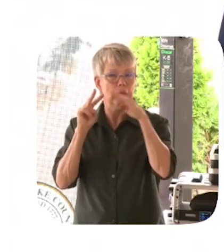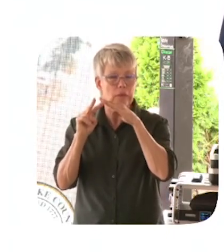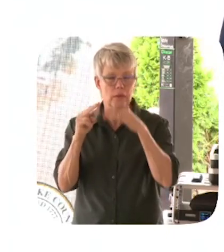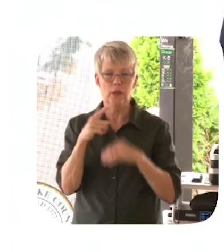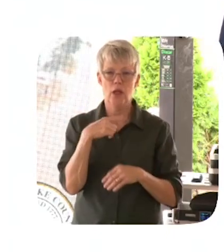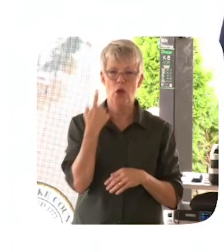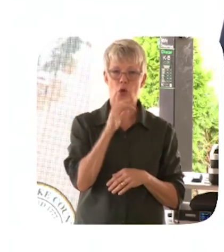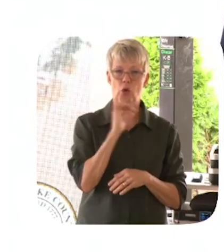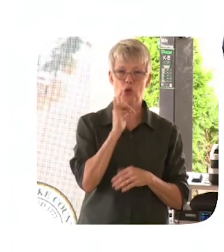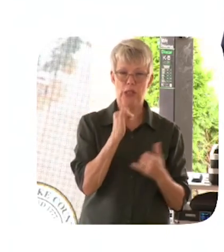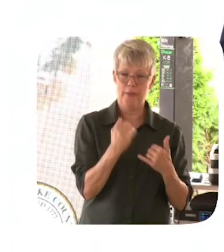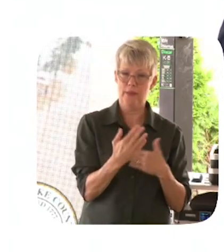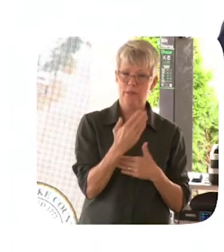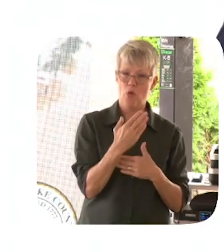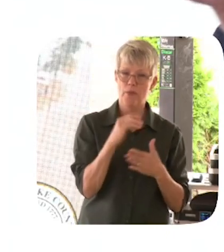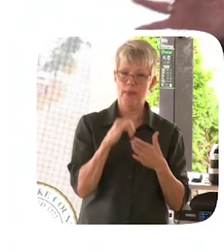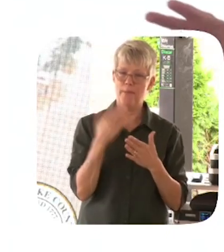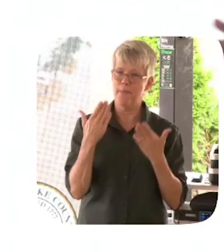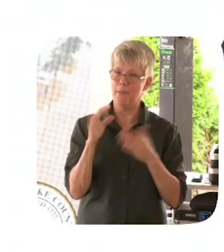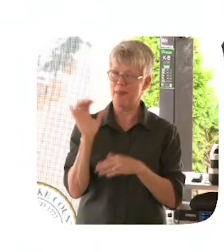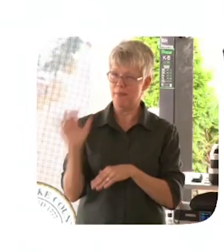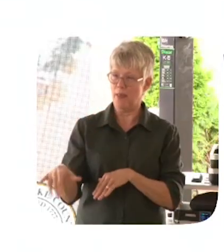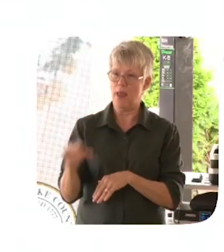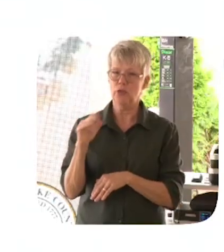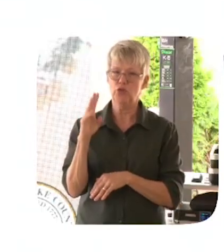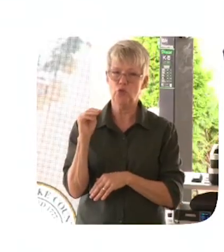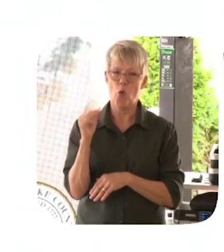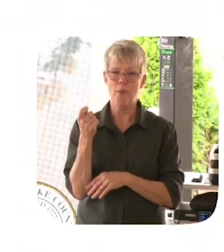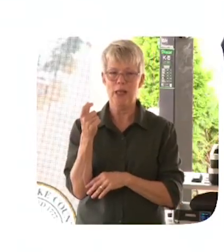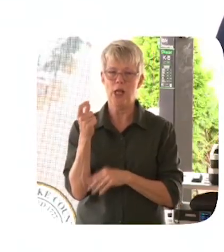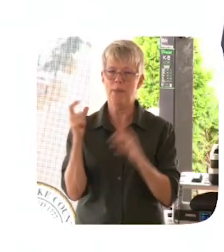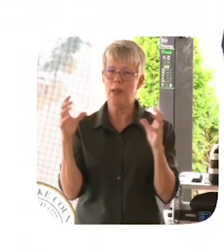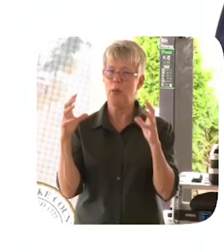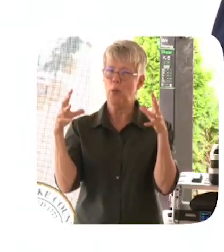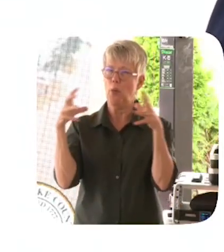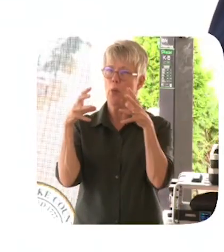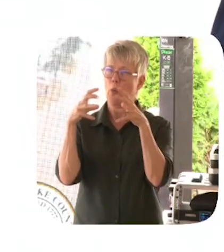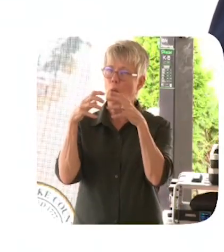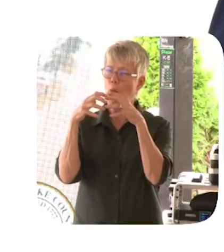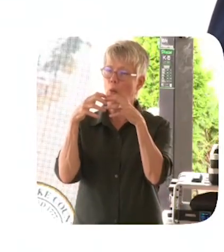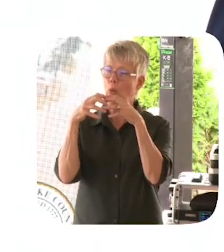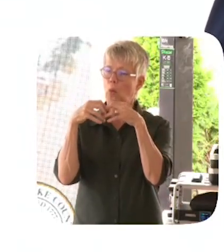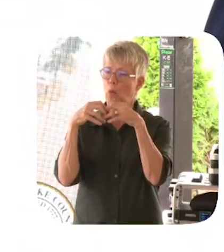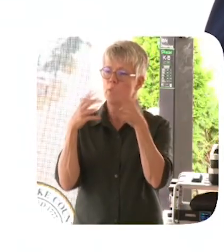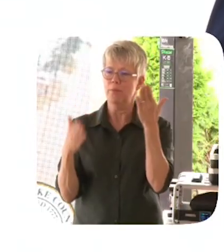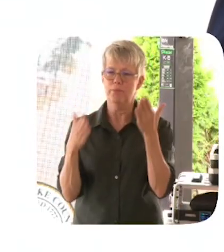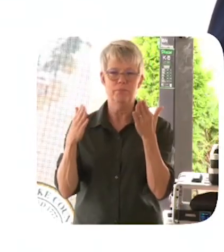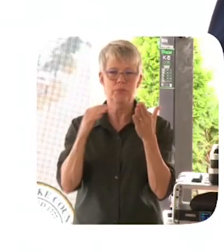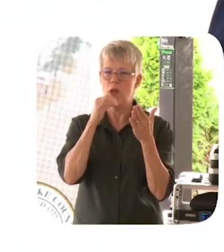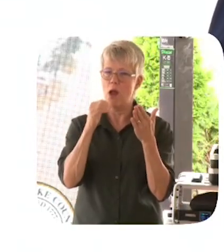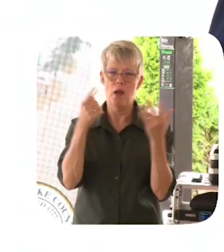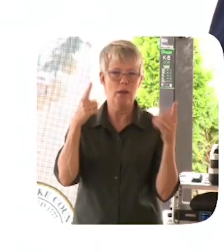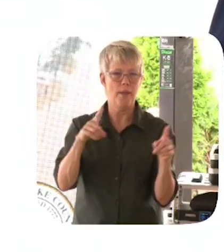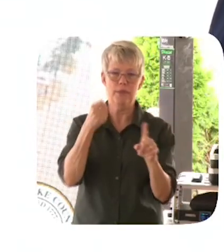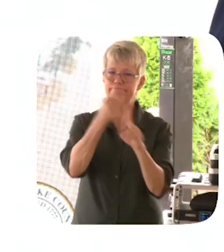based on the information this morning, that storm's breaking up a bit. So perhaps we won't see it next week. But we can't take